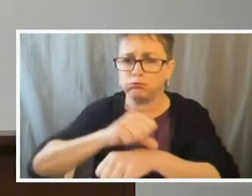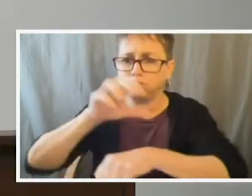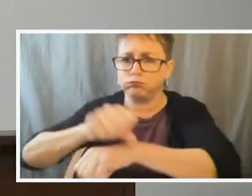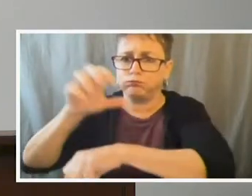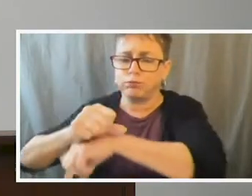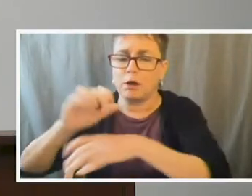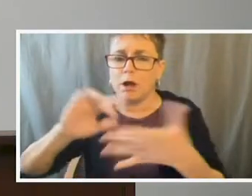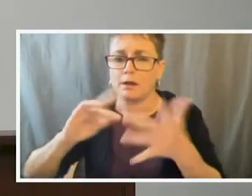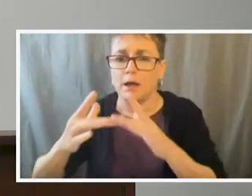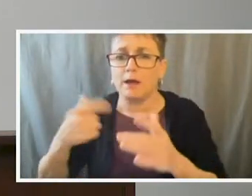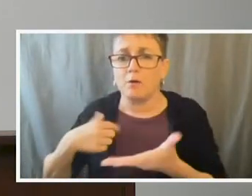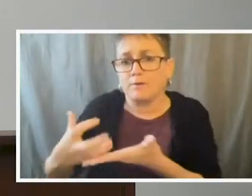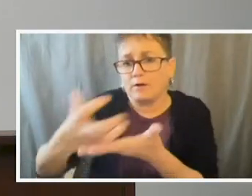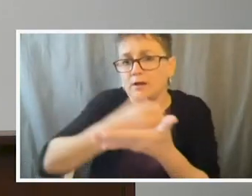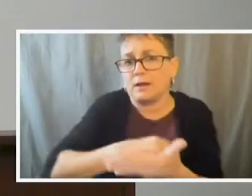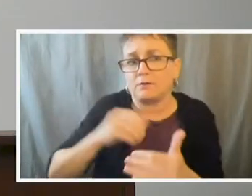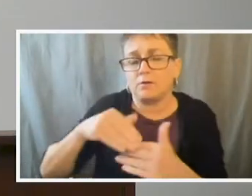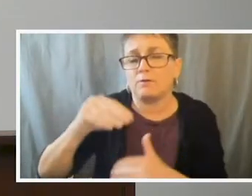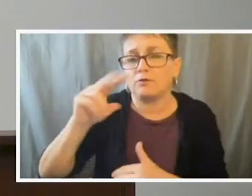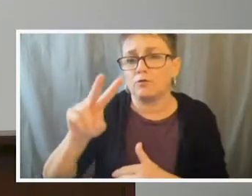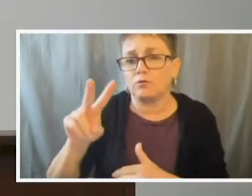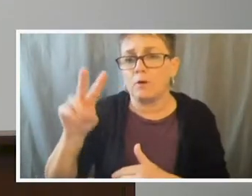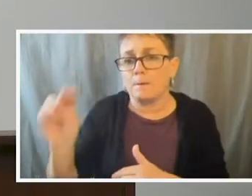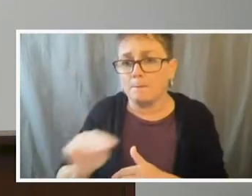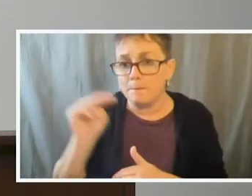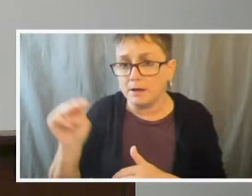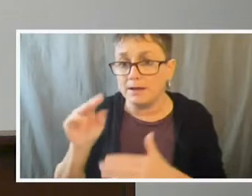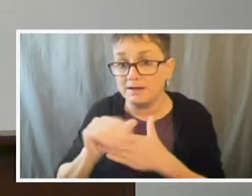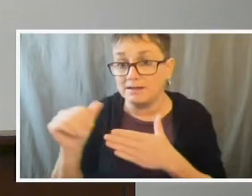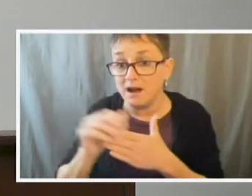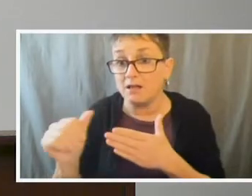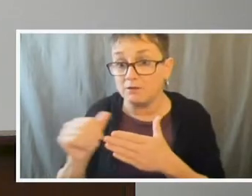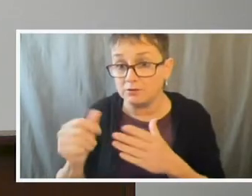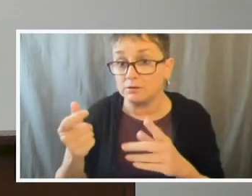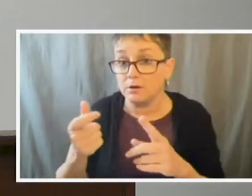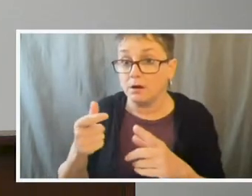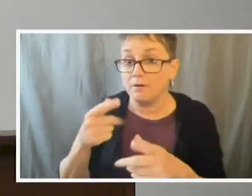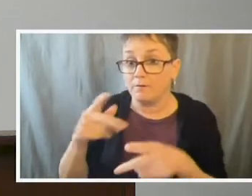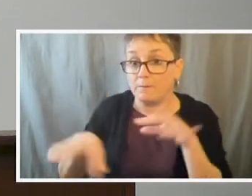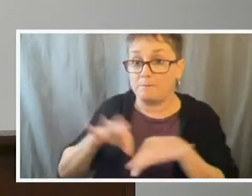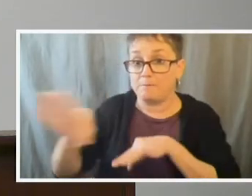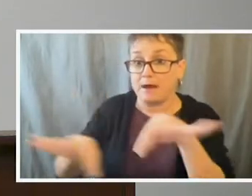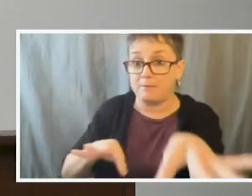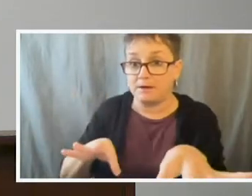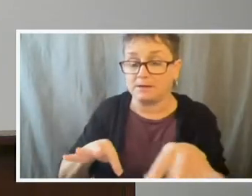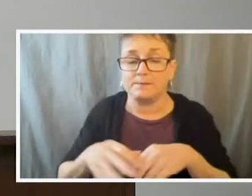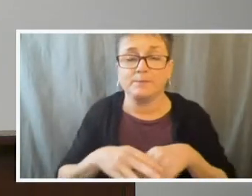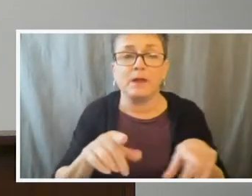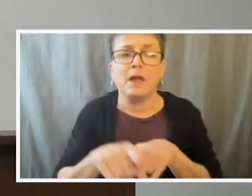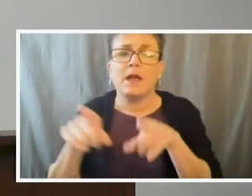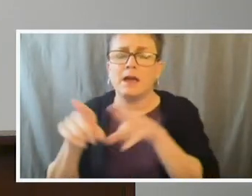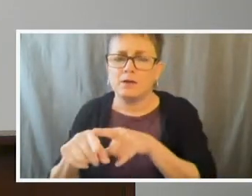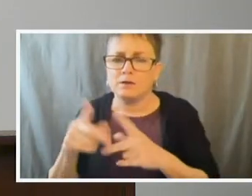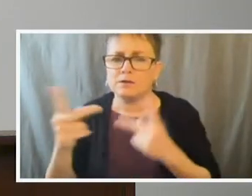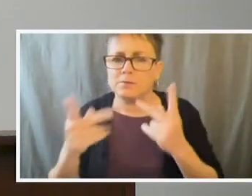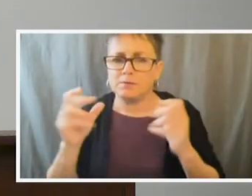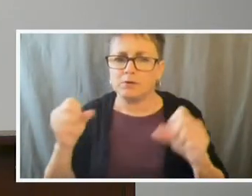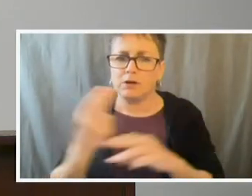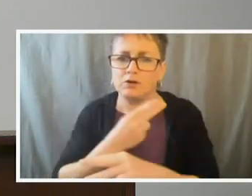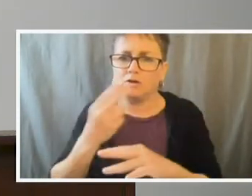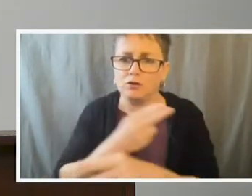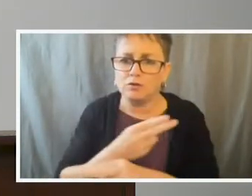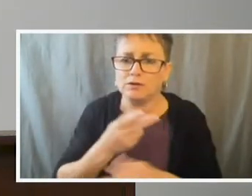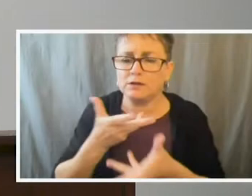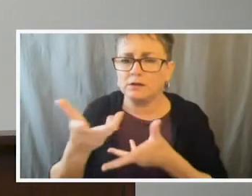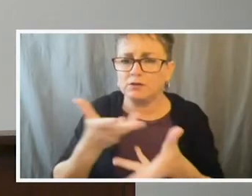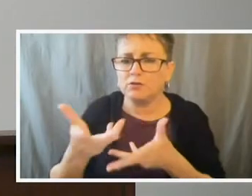million in fares through Easy Wallet. Access Link customers can now also use a self-service interactive voice response over